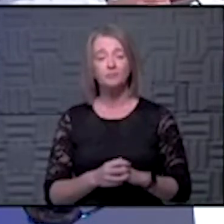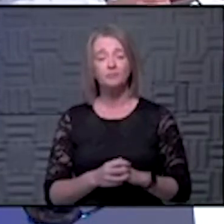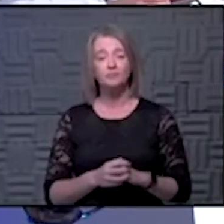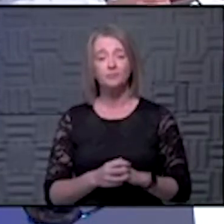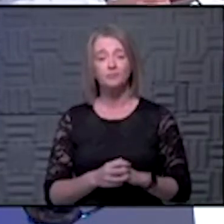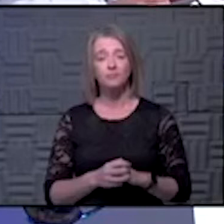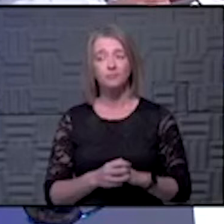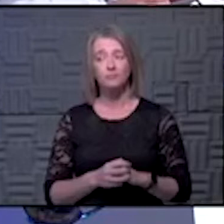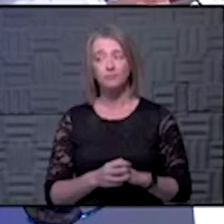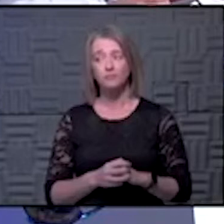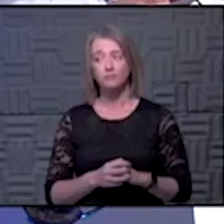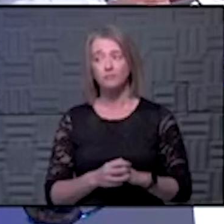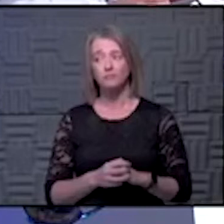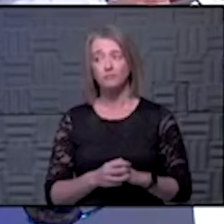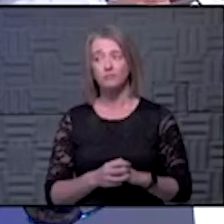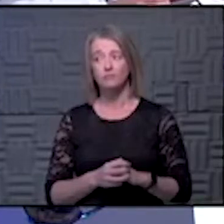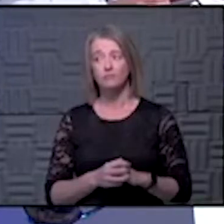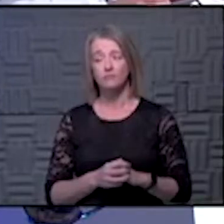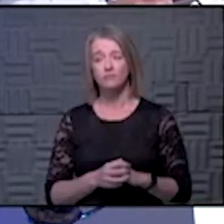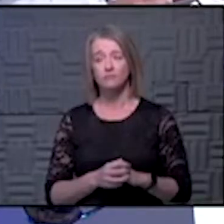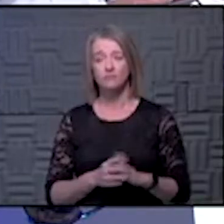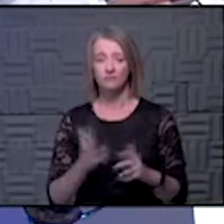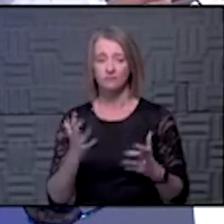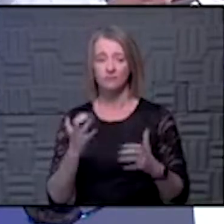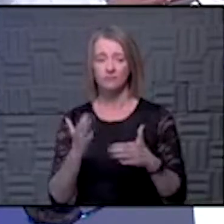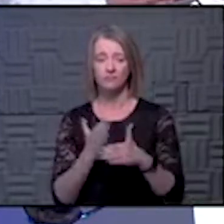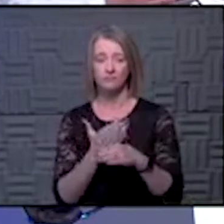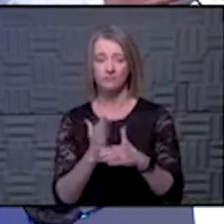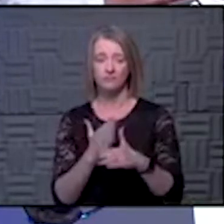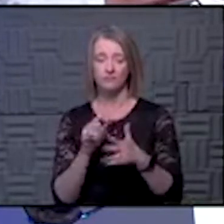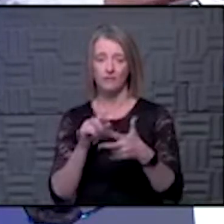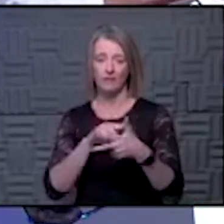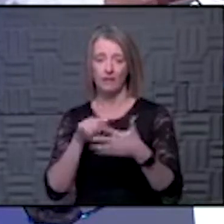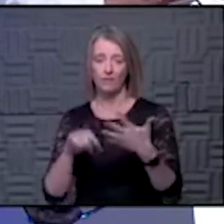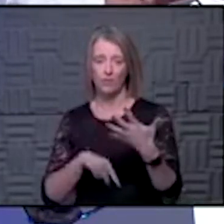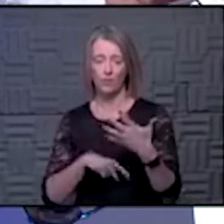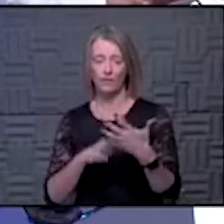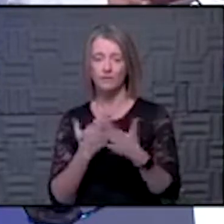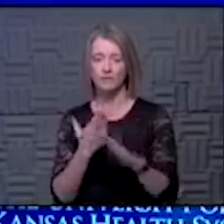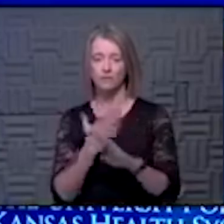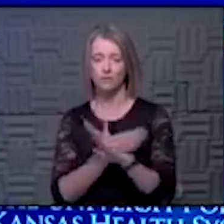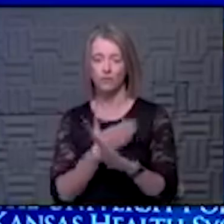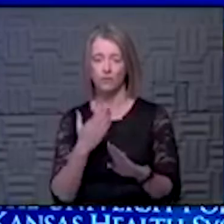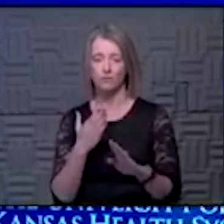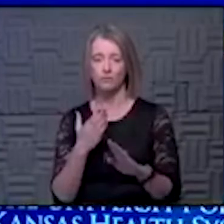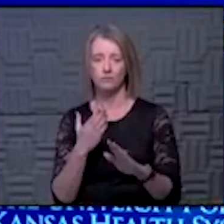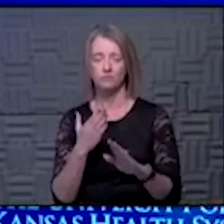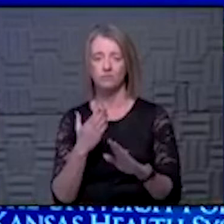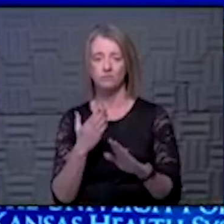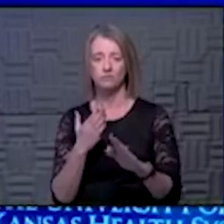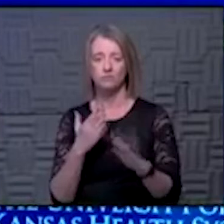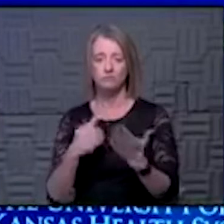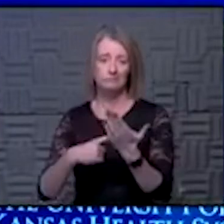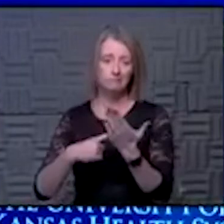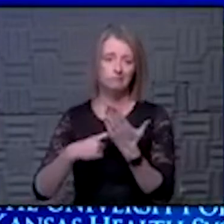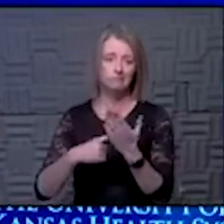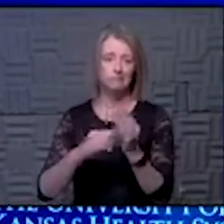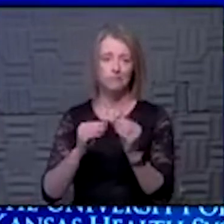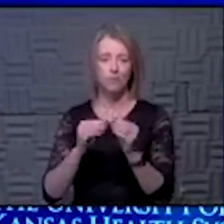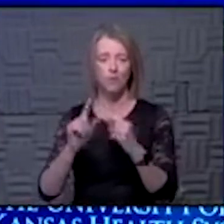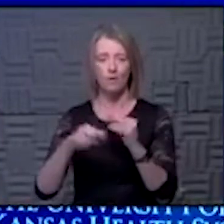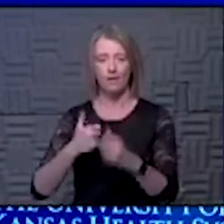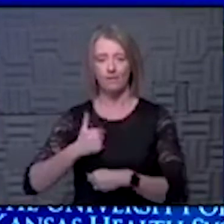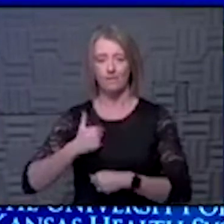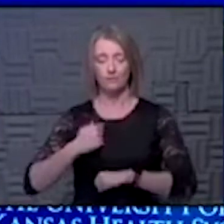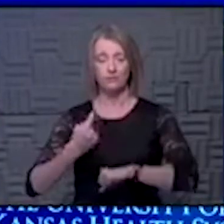update. I did want to share a couple of things before we dive too much into the conversation about